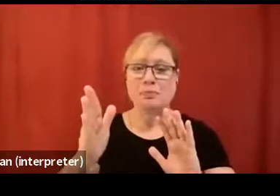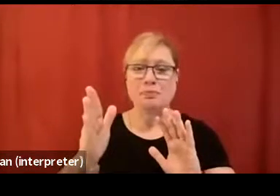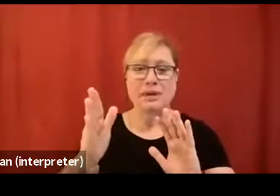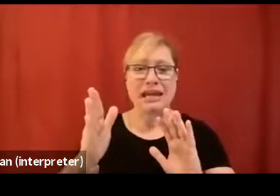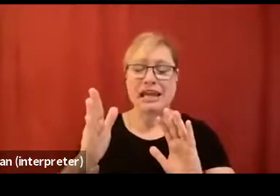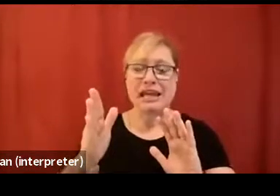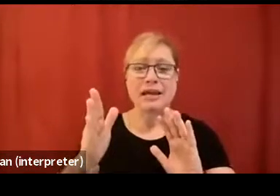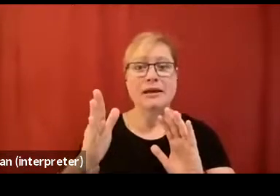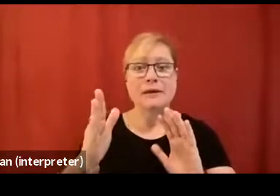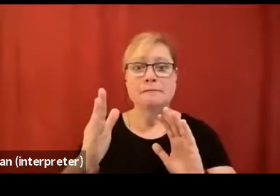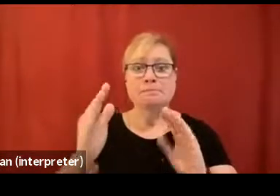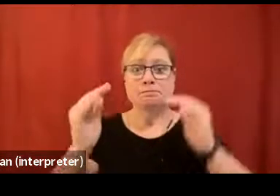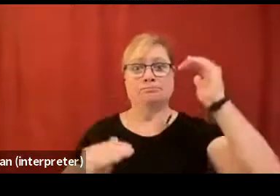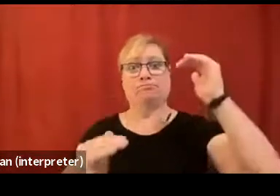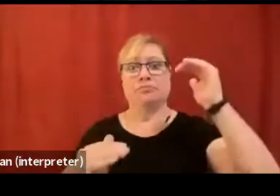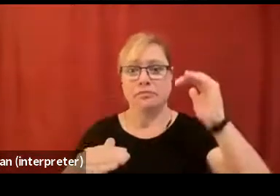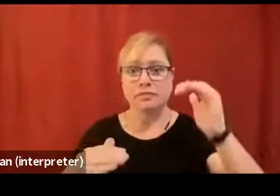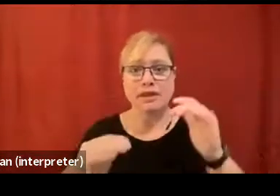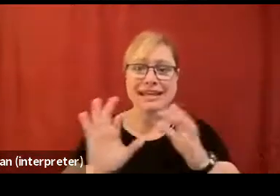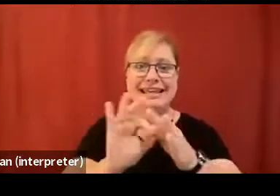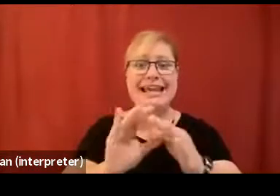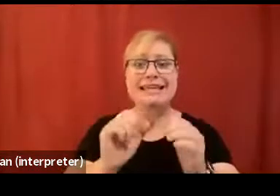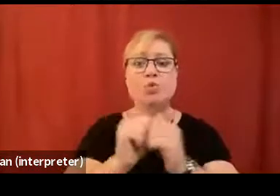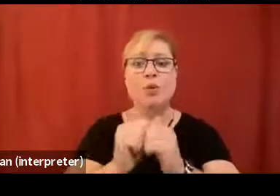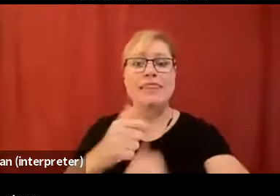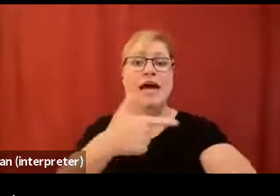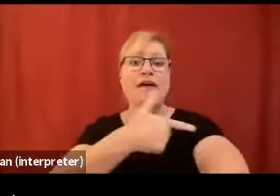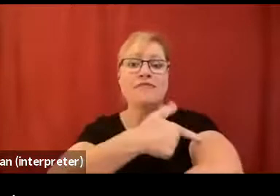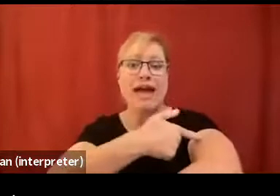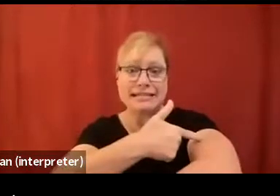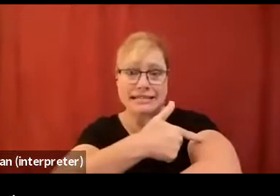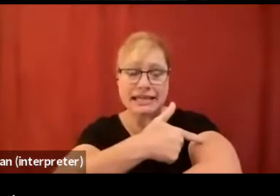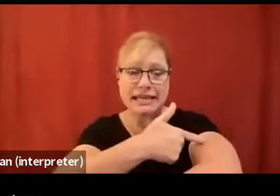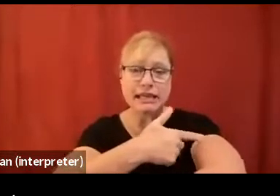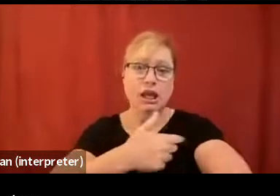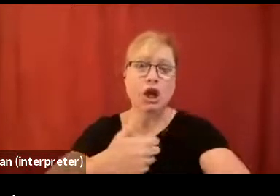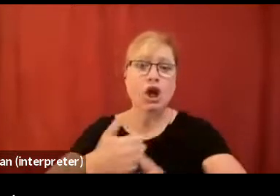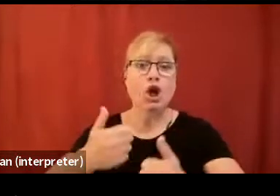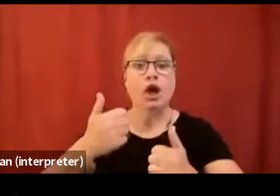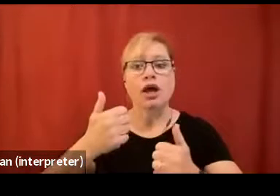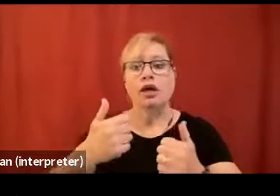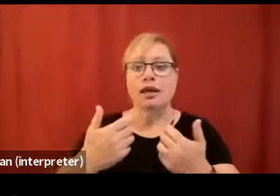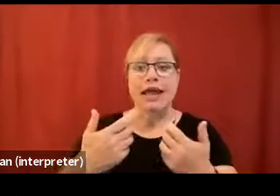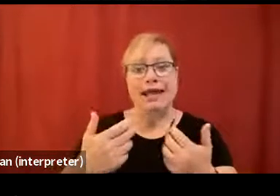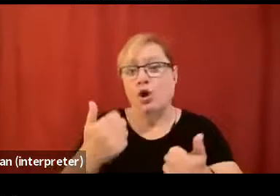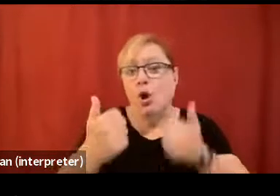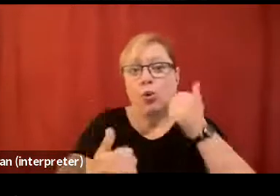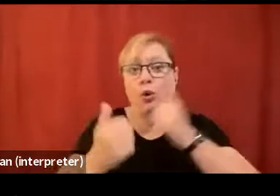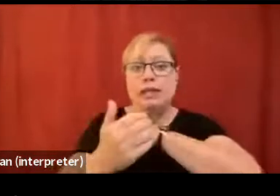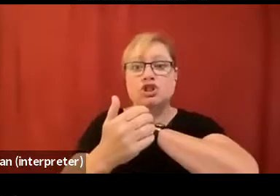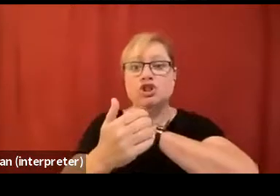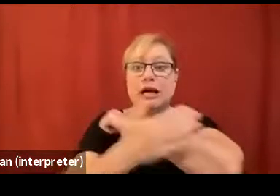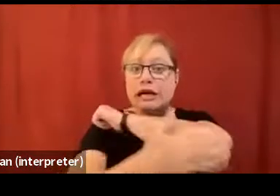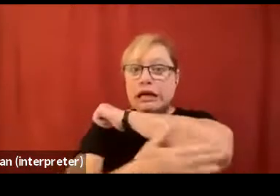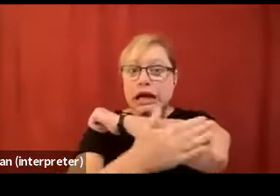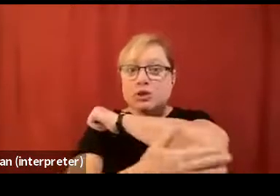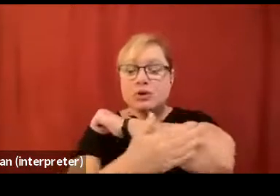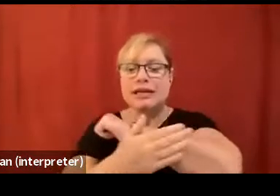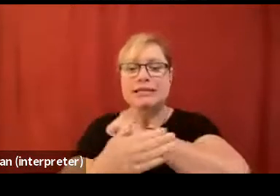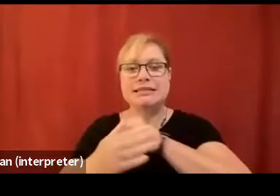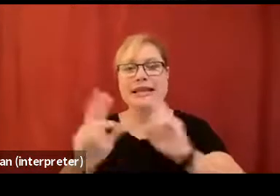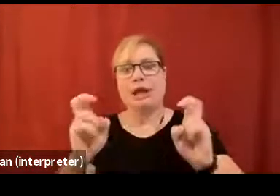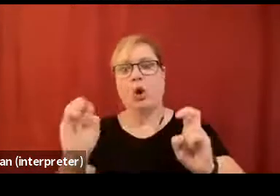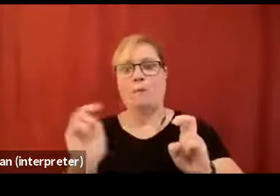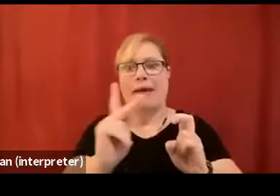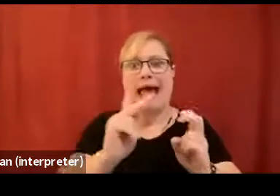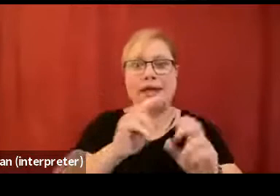vaccine distribution around the world. And therefore, which countries get back to normal, whatever normal might look like in different